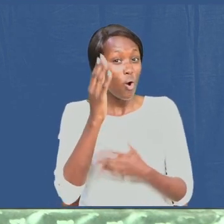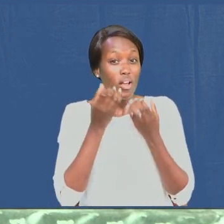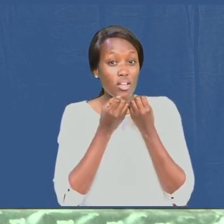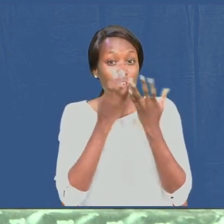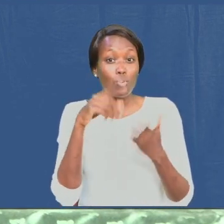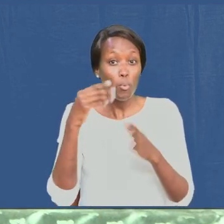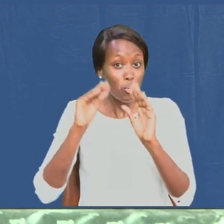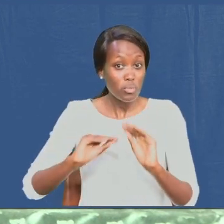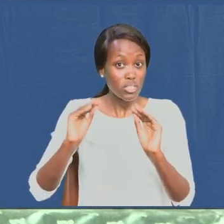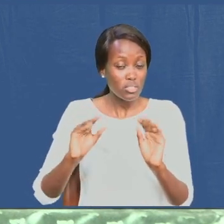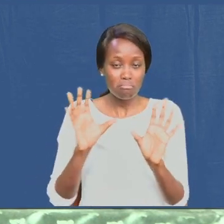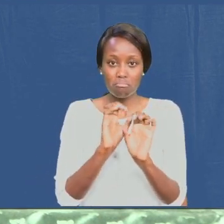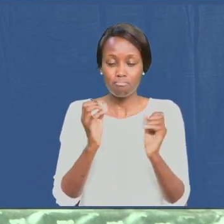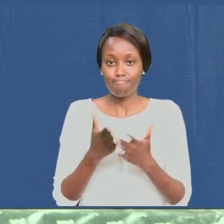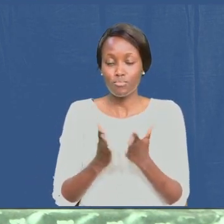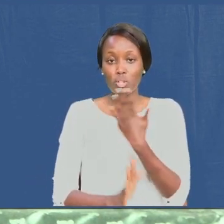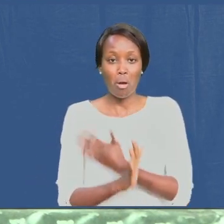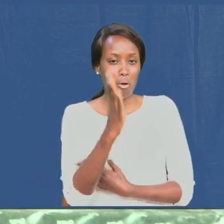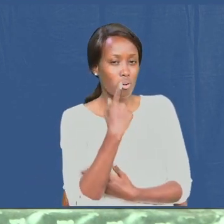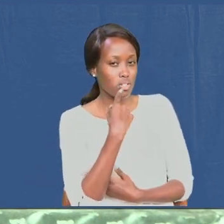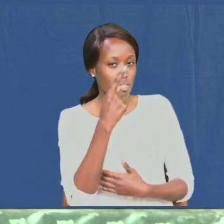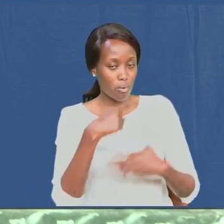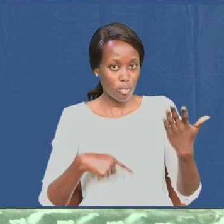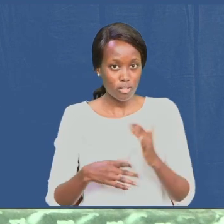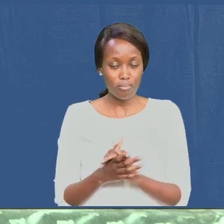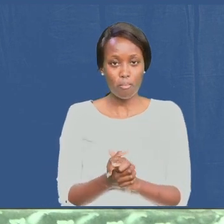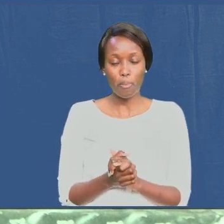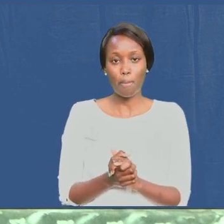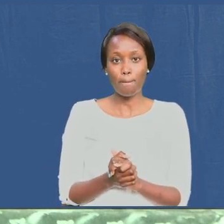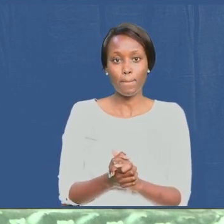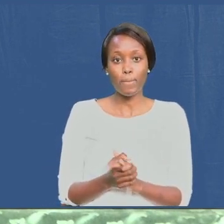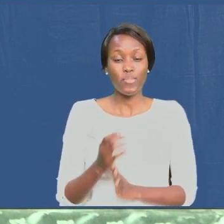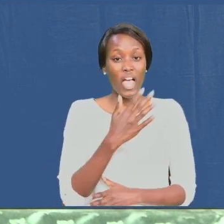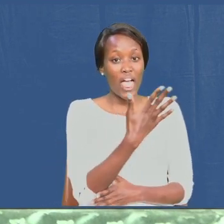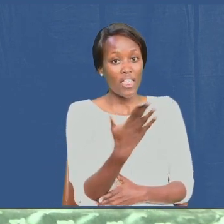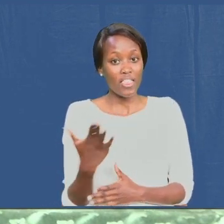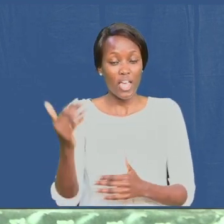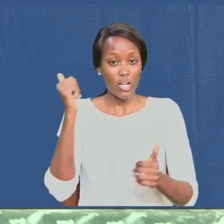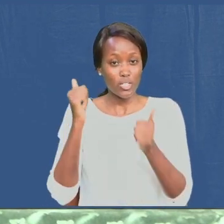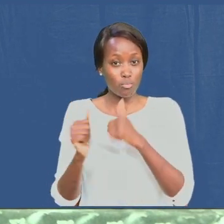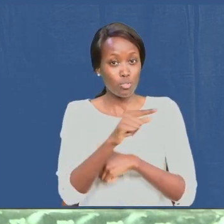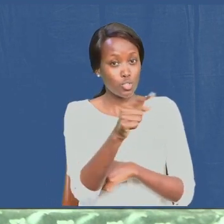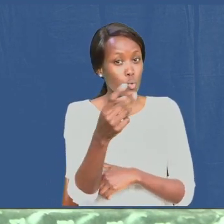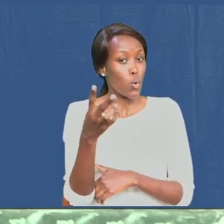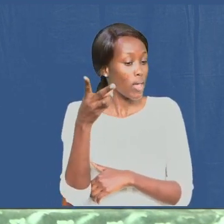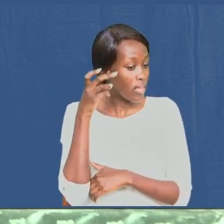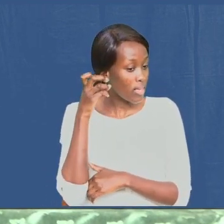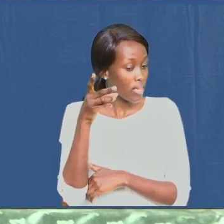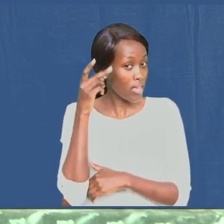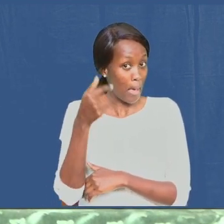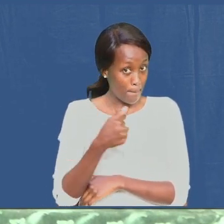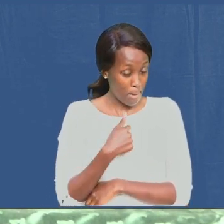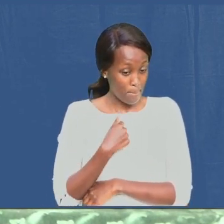Paul says this: "The things you have heard me say in the